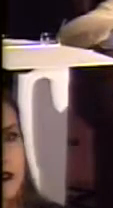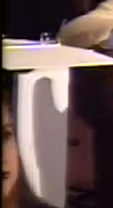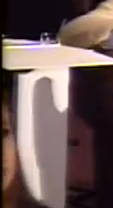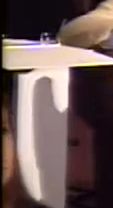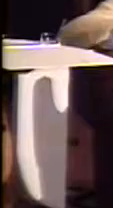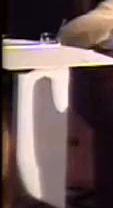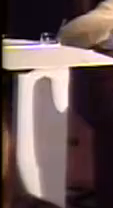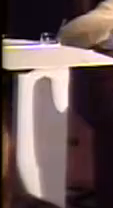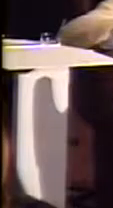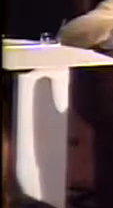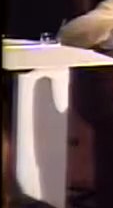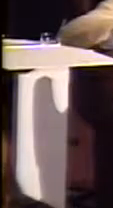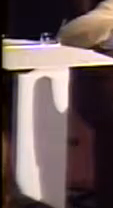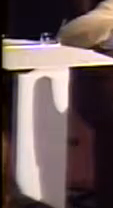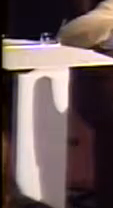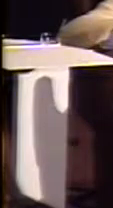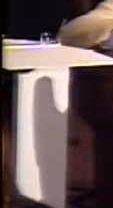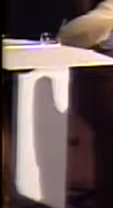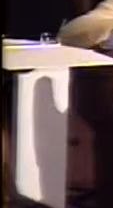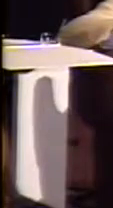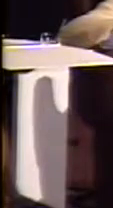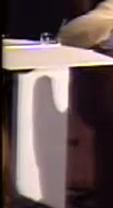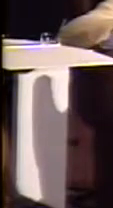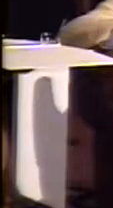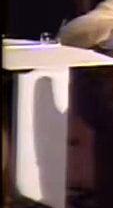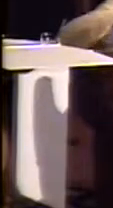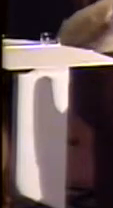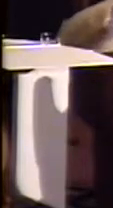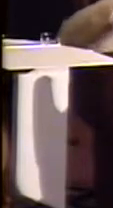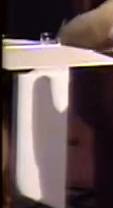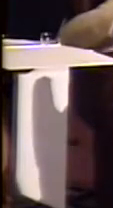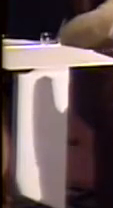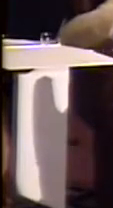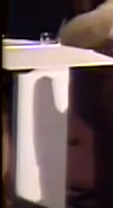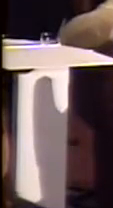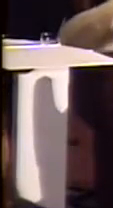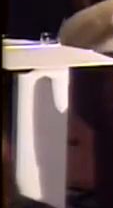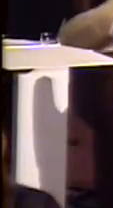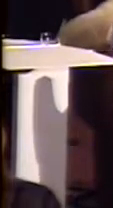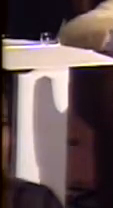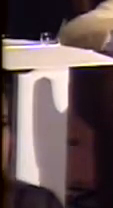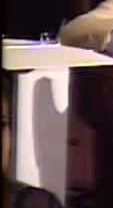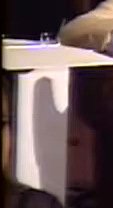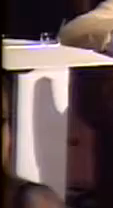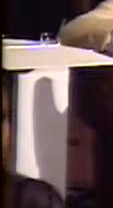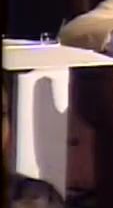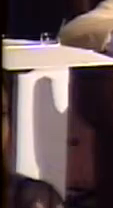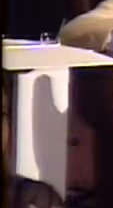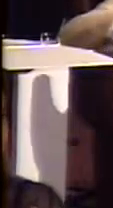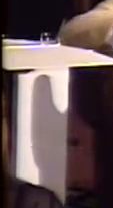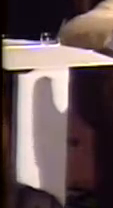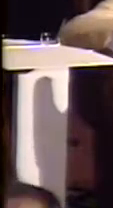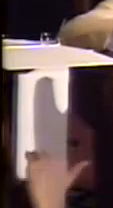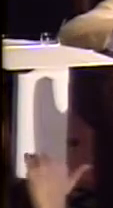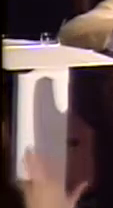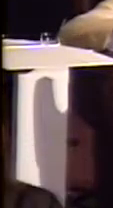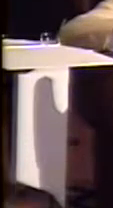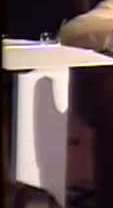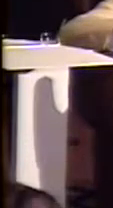plan. And so there was an overwhelming joy that came out probably for that reason. Then when I think